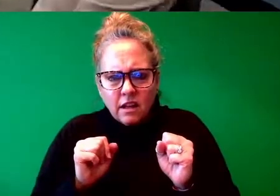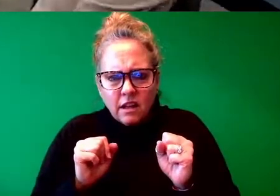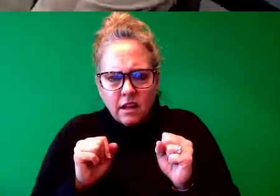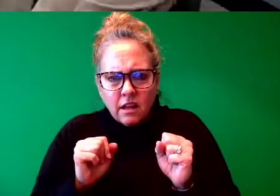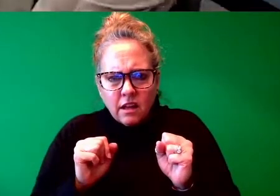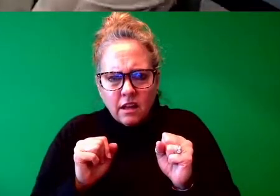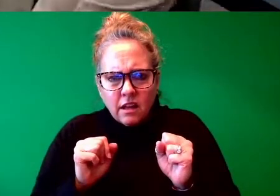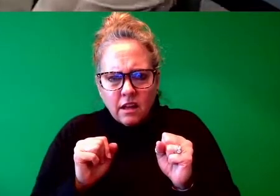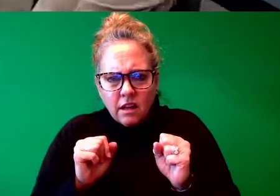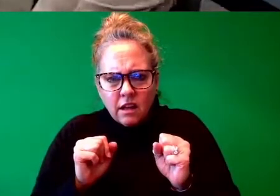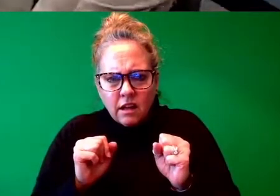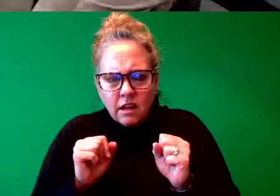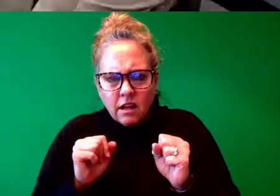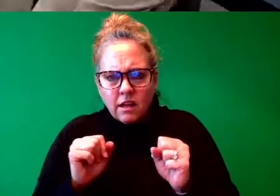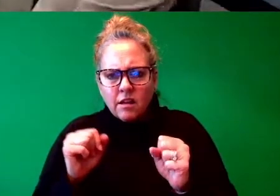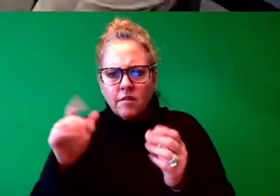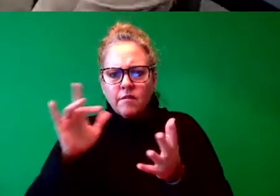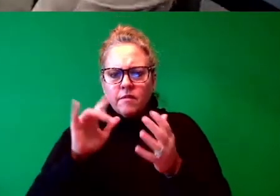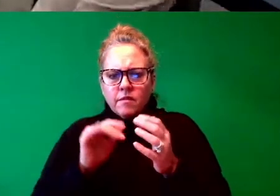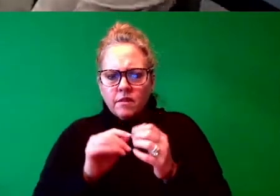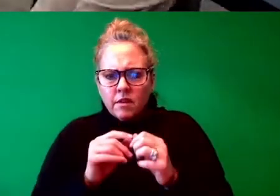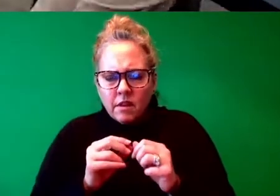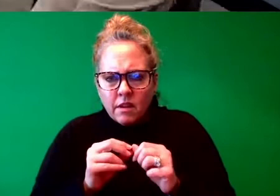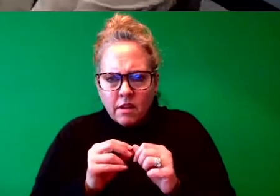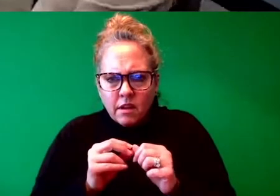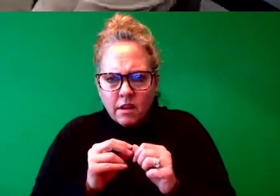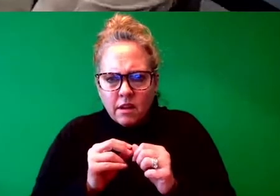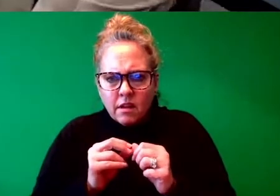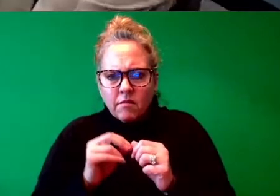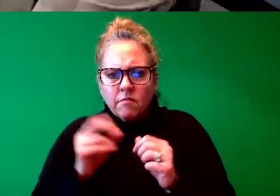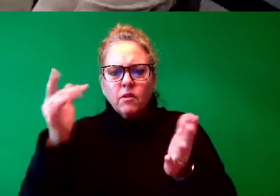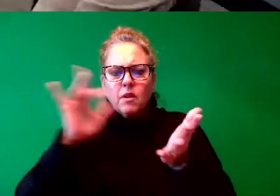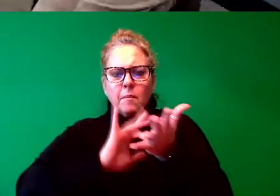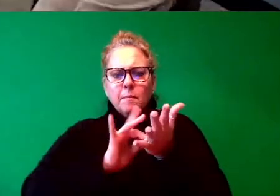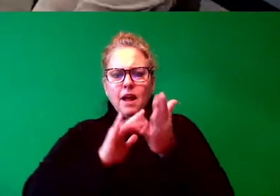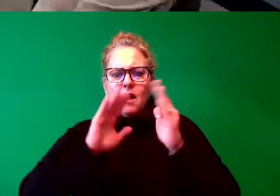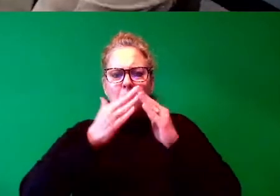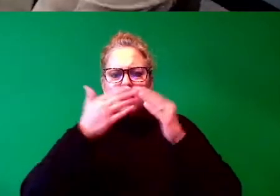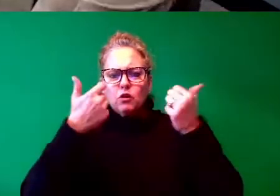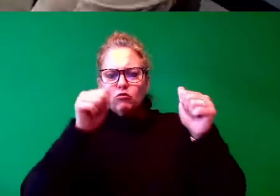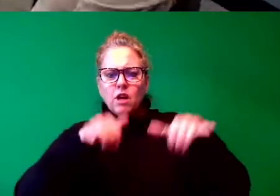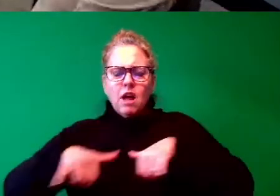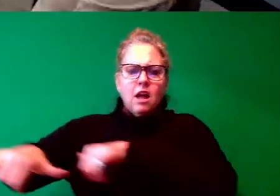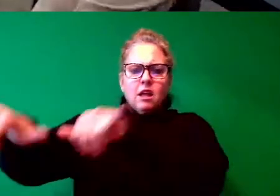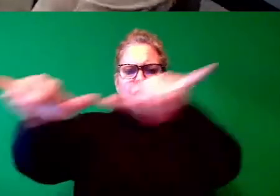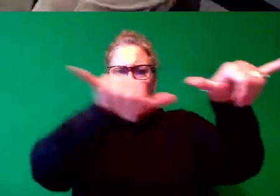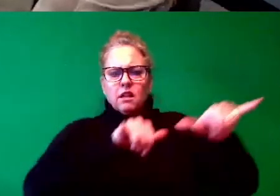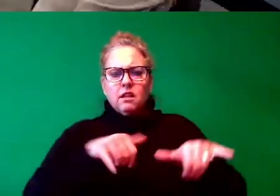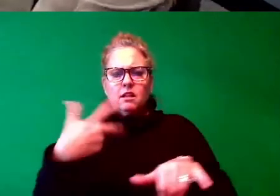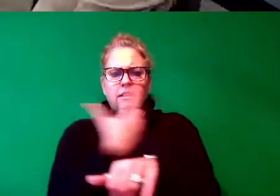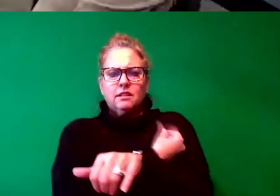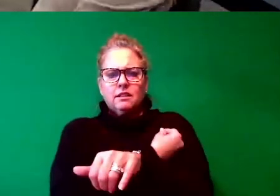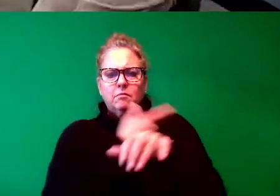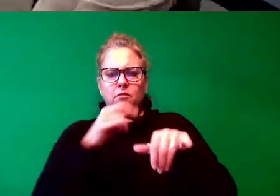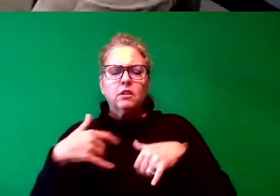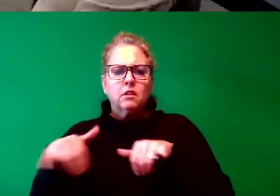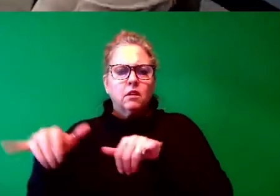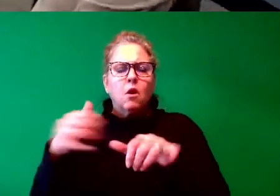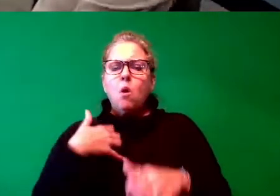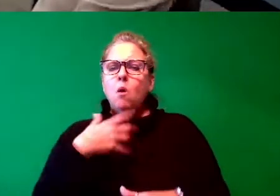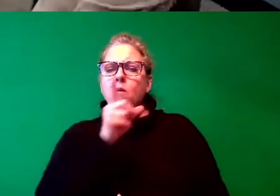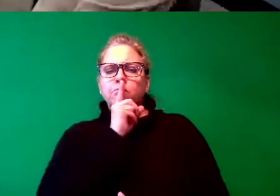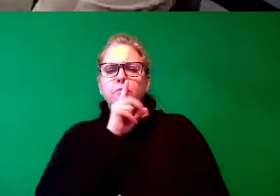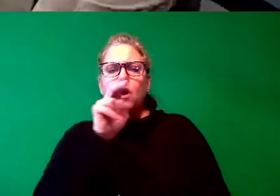mandatory vaccines should occur. You can watch physicians talk every night on television, so I'm thinking it's